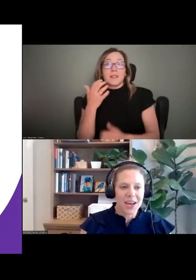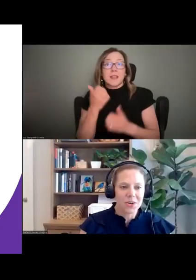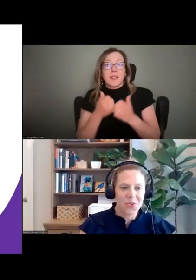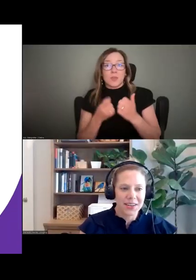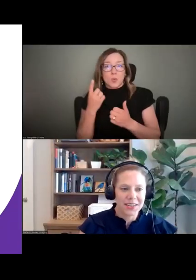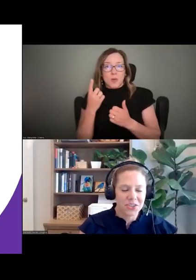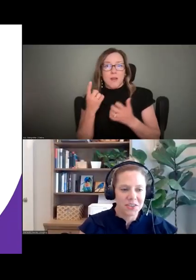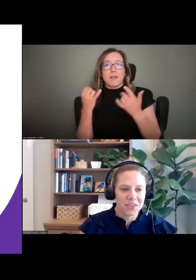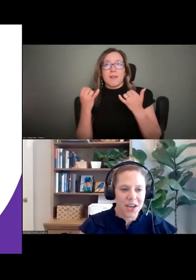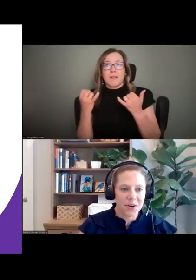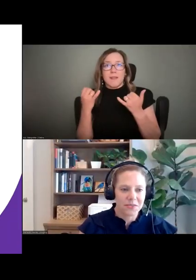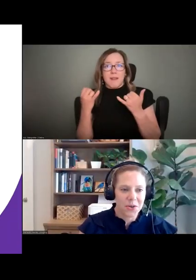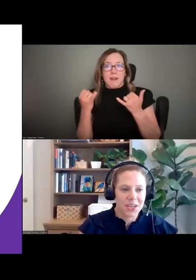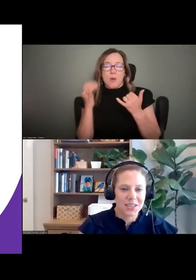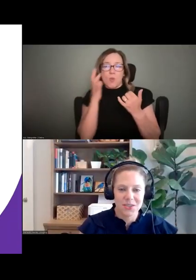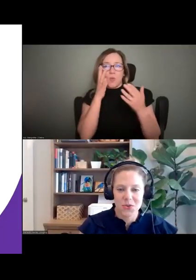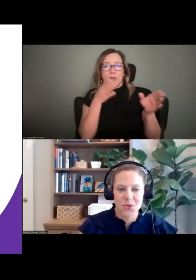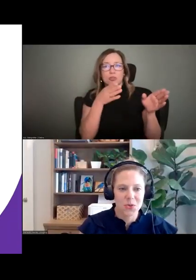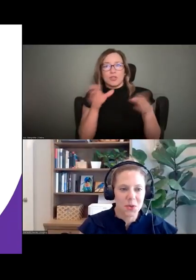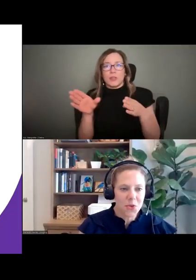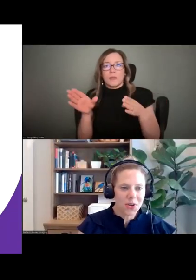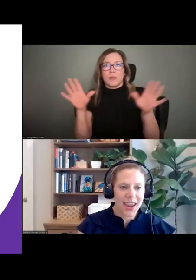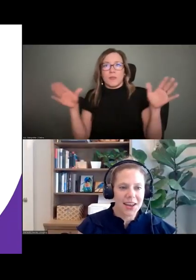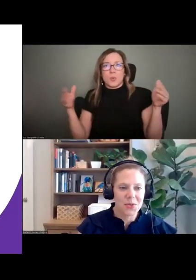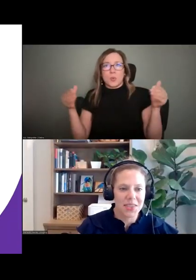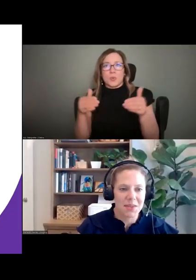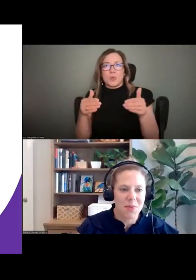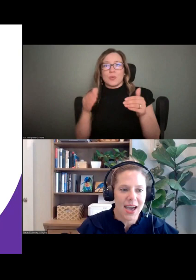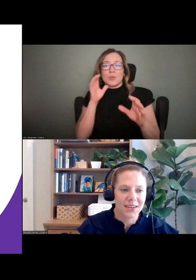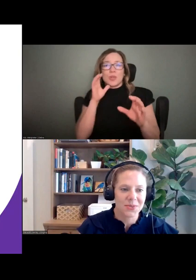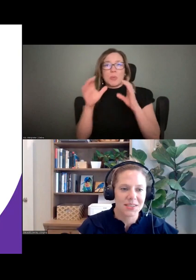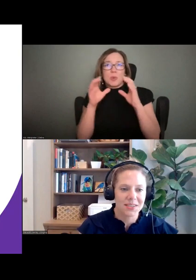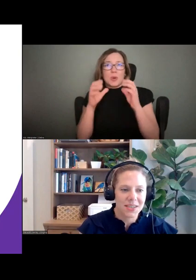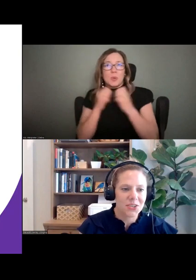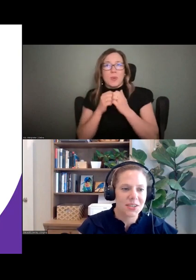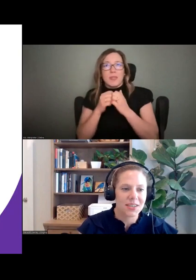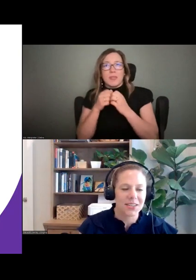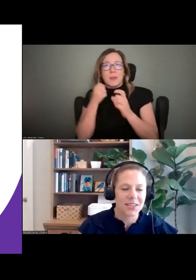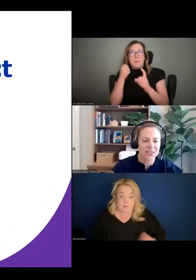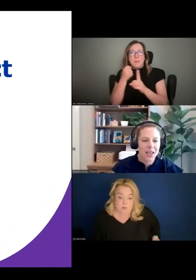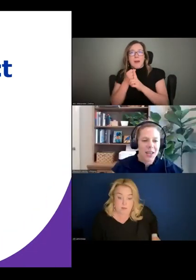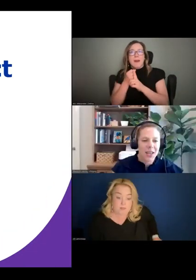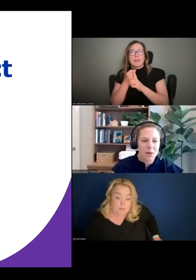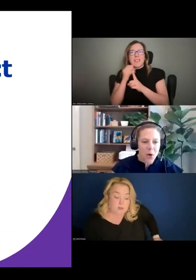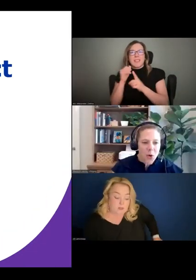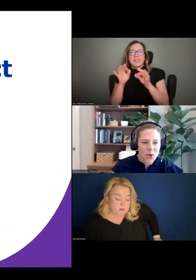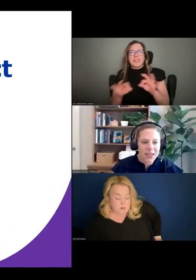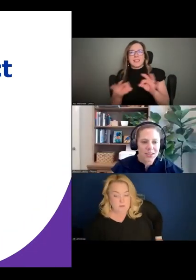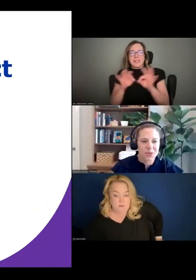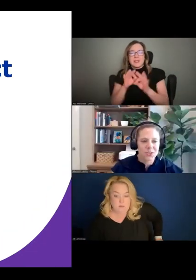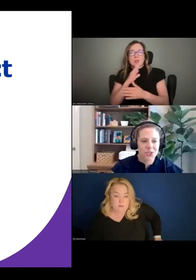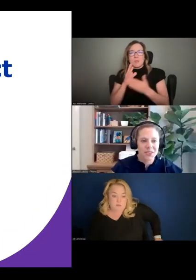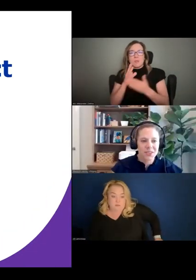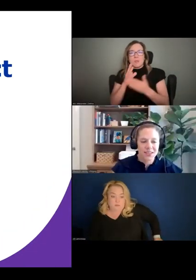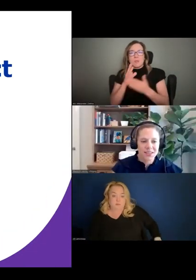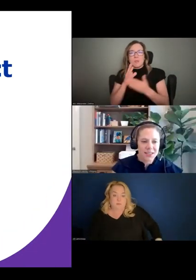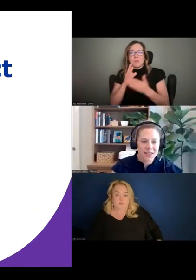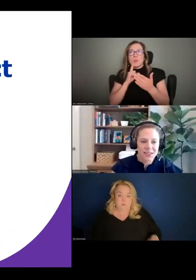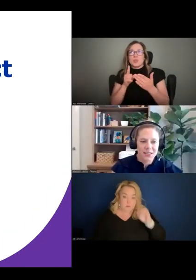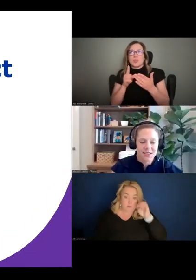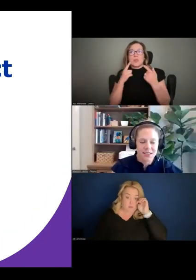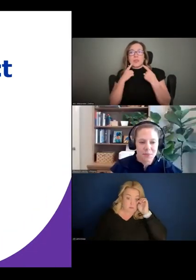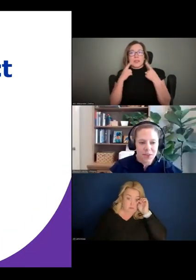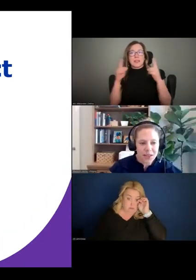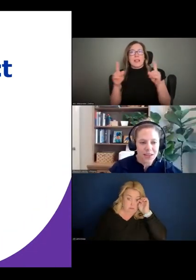We're now going to shift our focus to communicating with impact, which is such an essential component to ensure the success